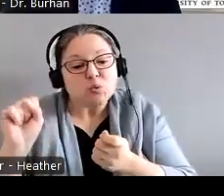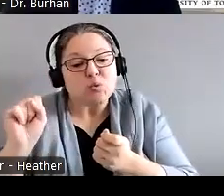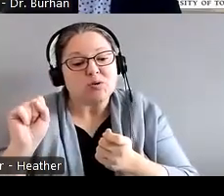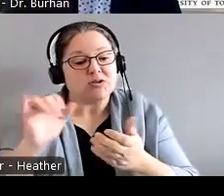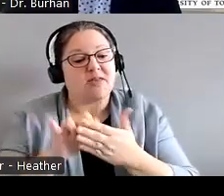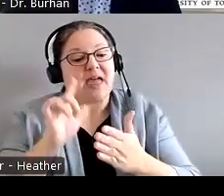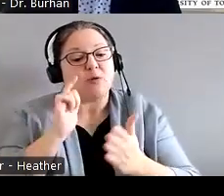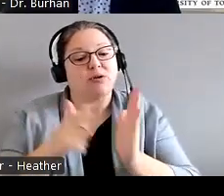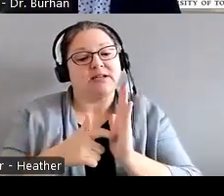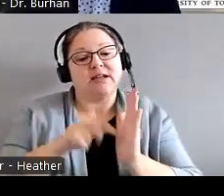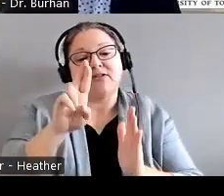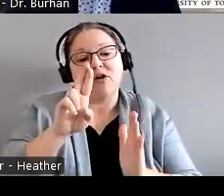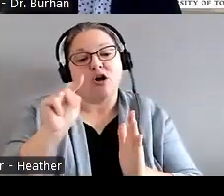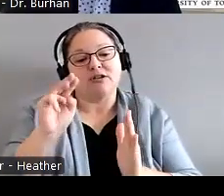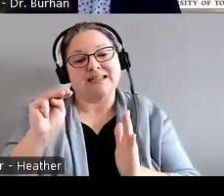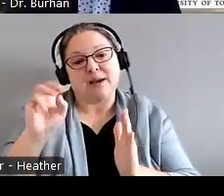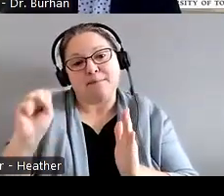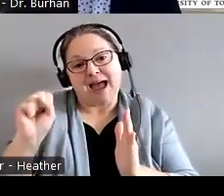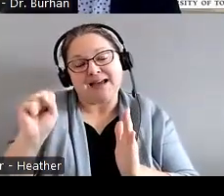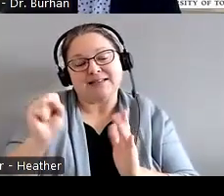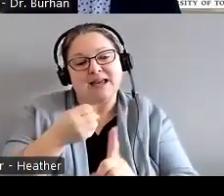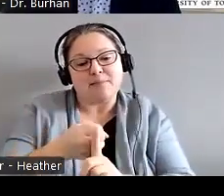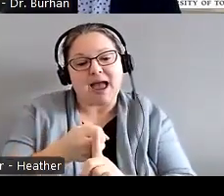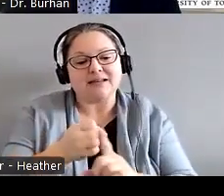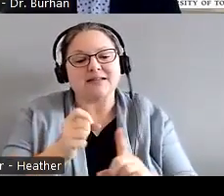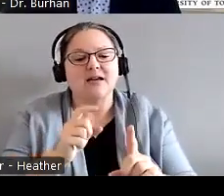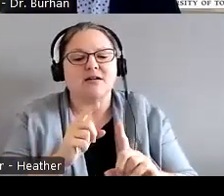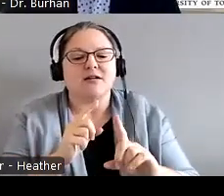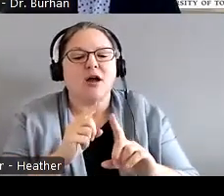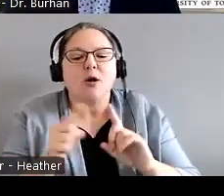the RTMS effect, but it is missed in kind of